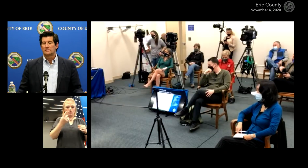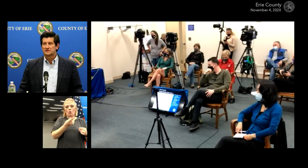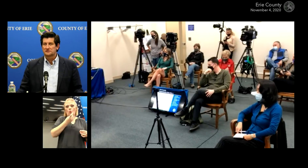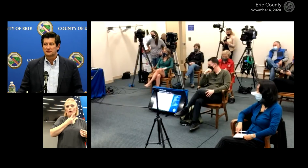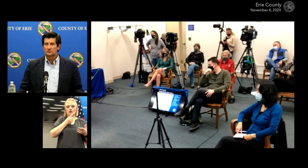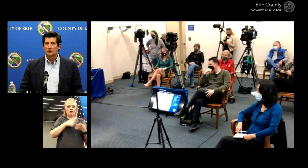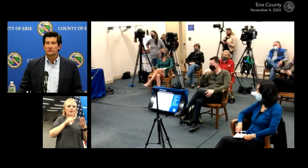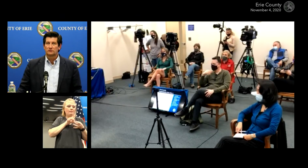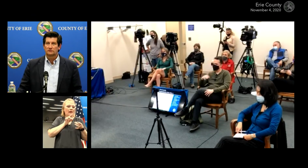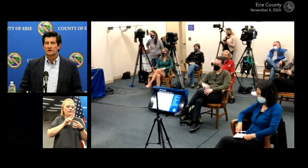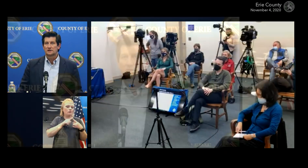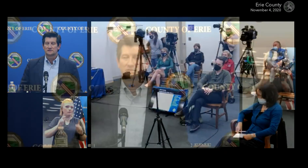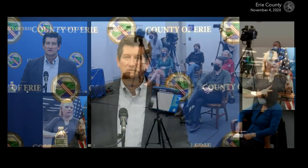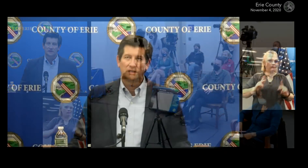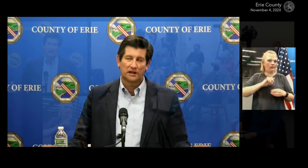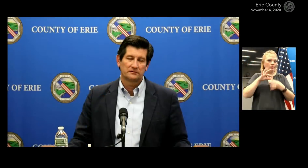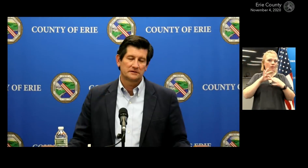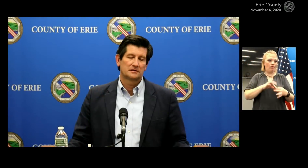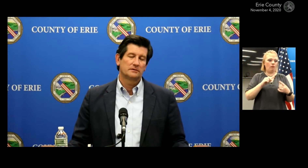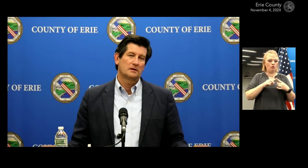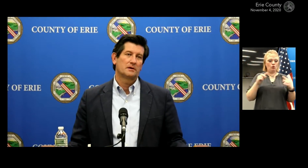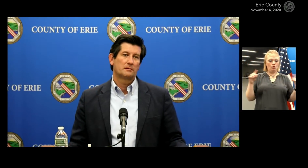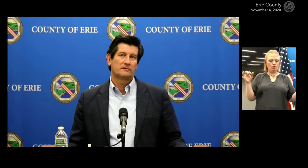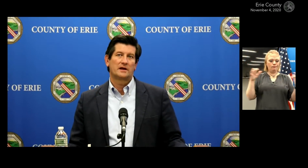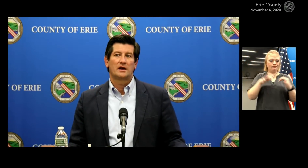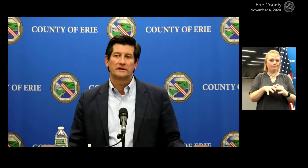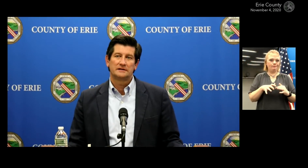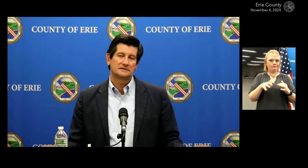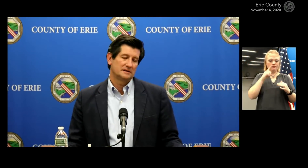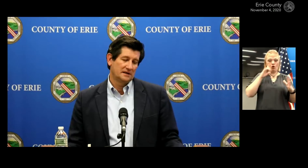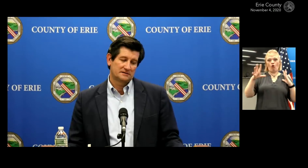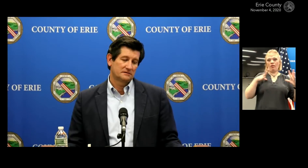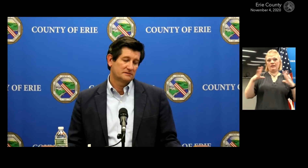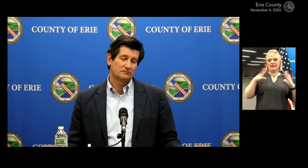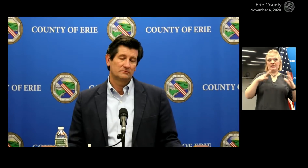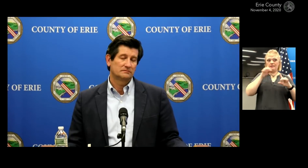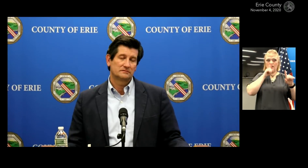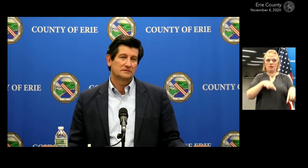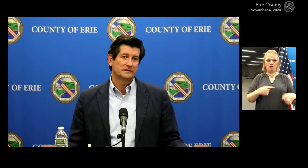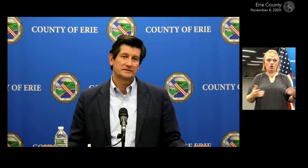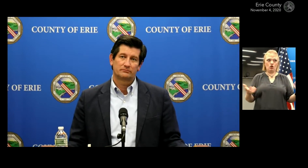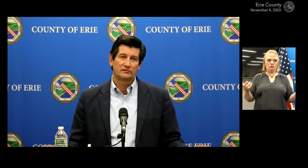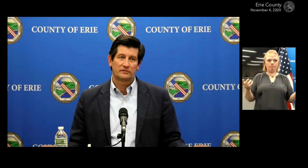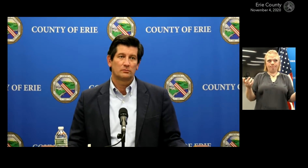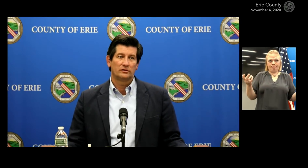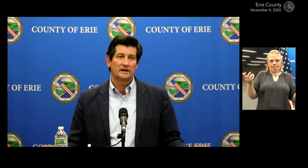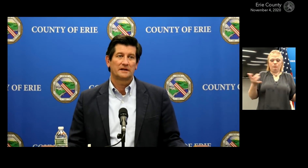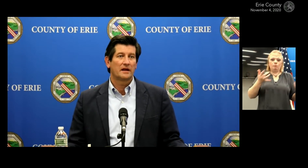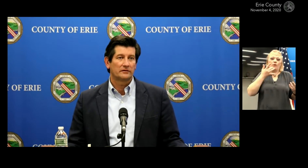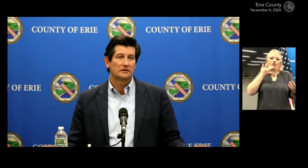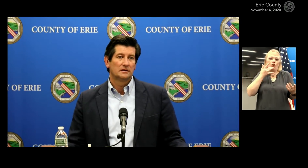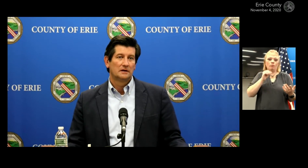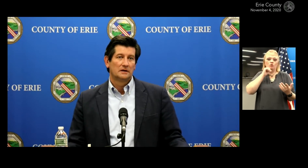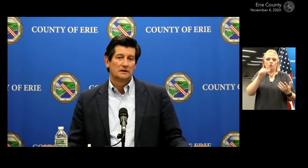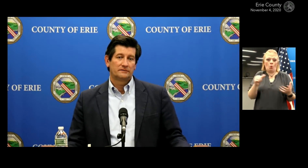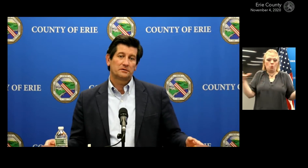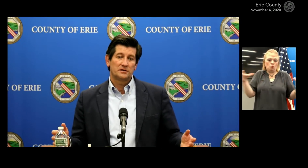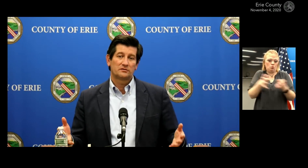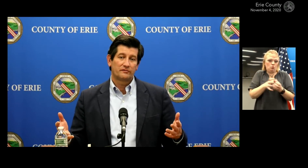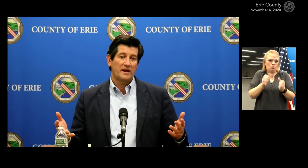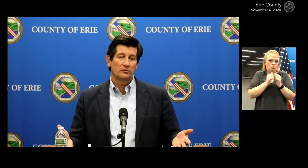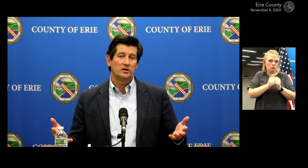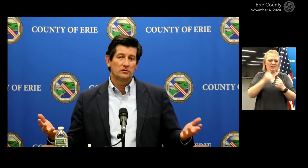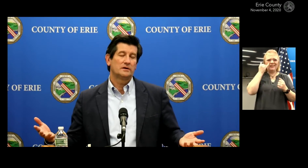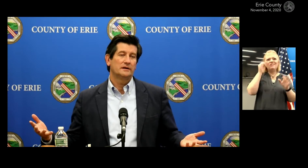is our message to the public with regards to the gatherings that'll be coming up for the holidays? And the answer is, it's preferable not to gather. If you're